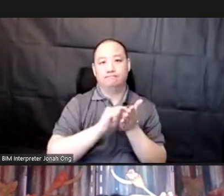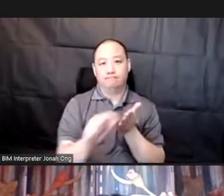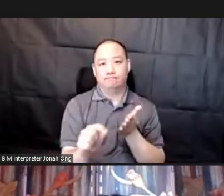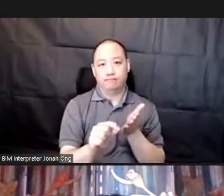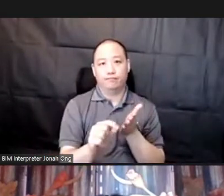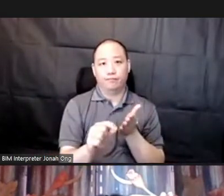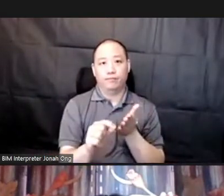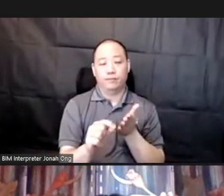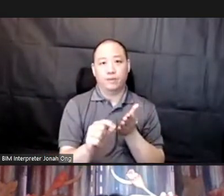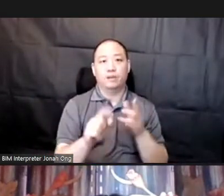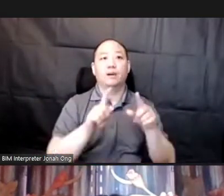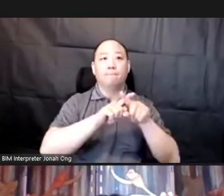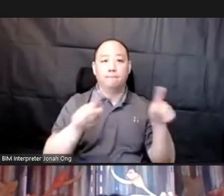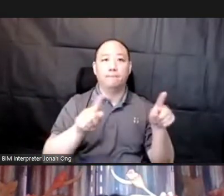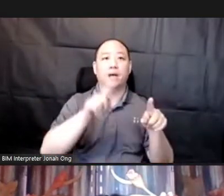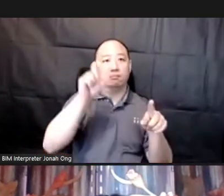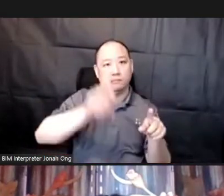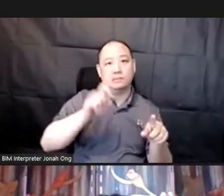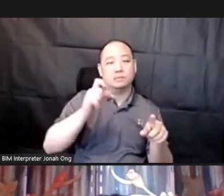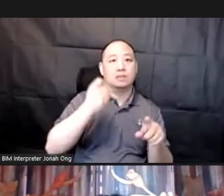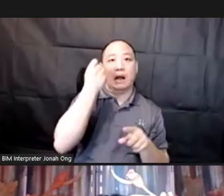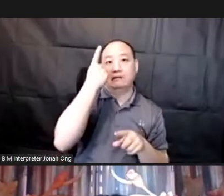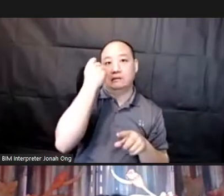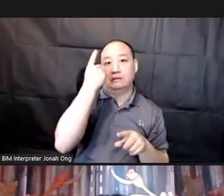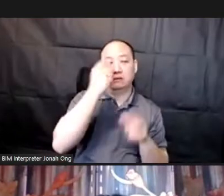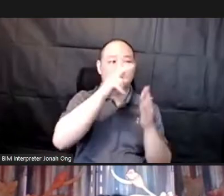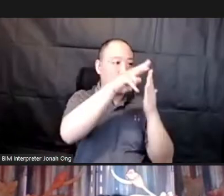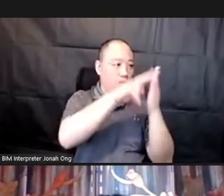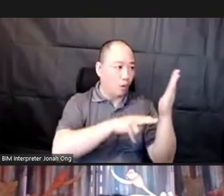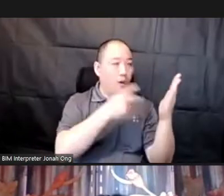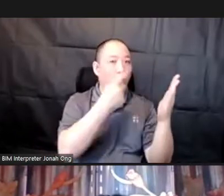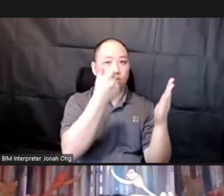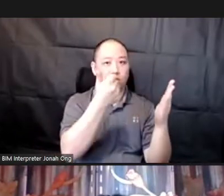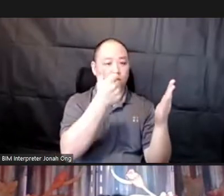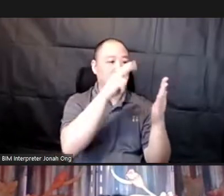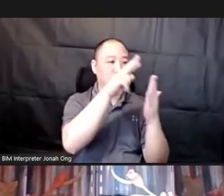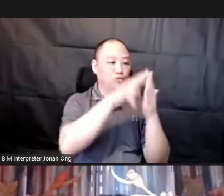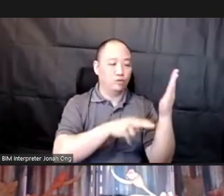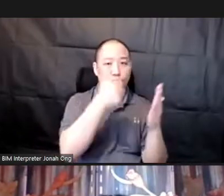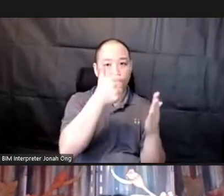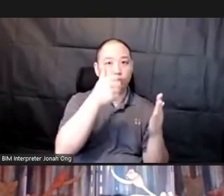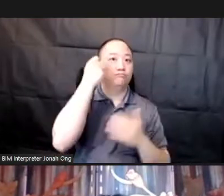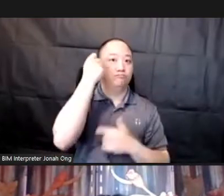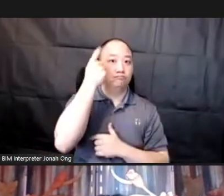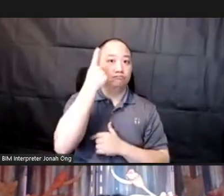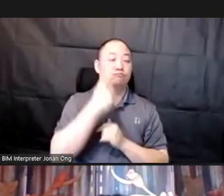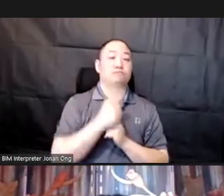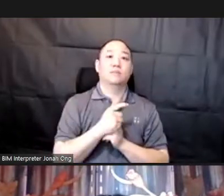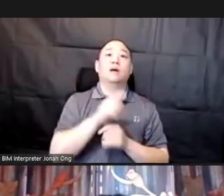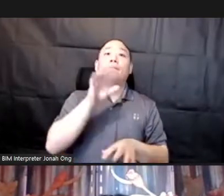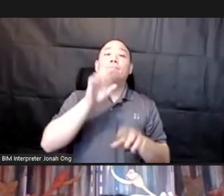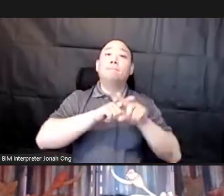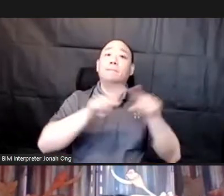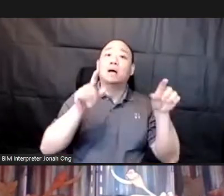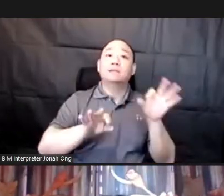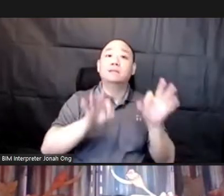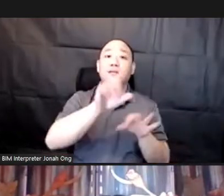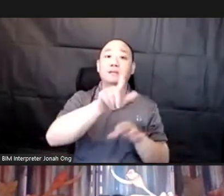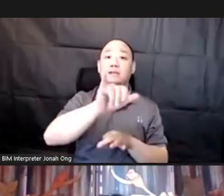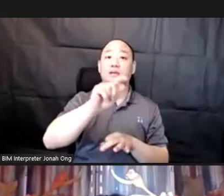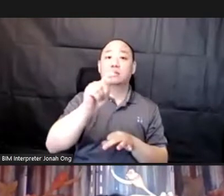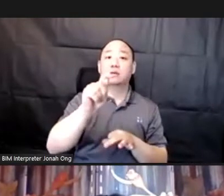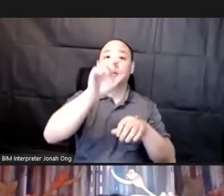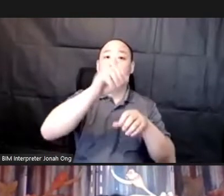to read and write, but they must also understand what they're reading and writing. So, and if we know literacy in English is one that